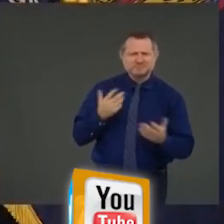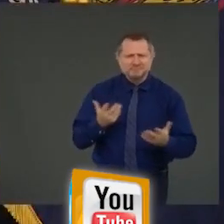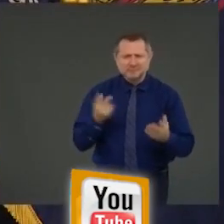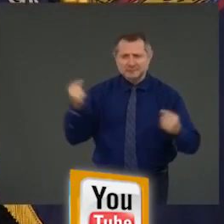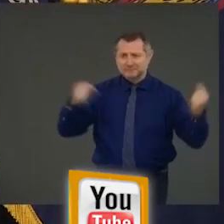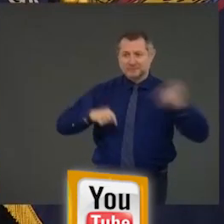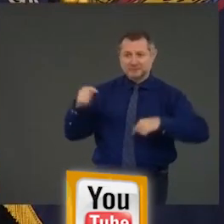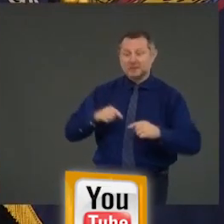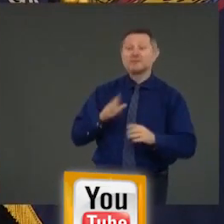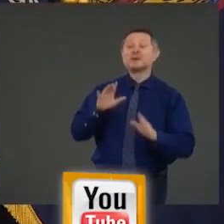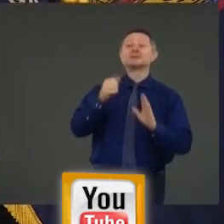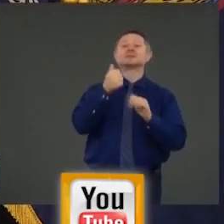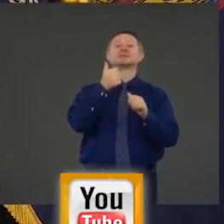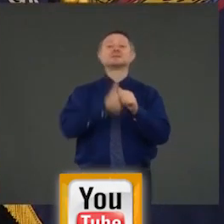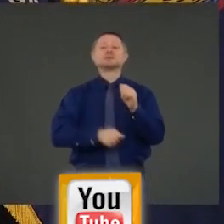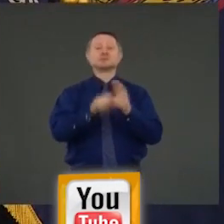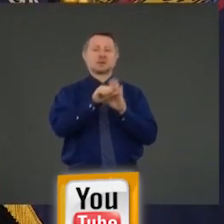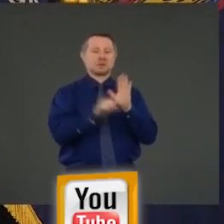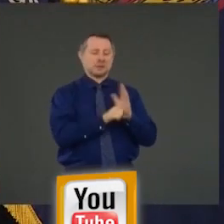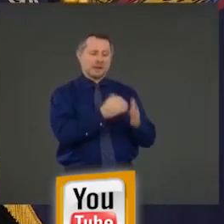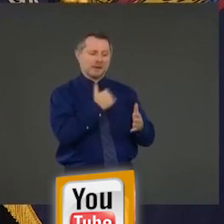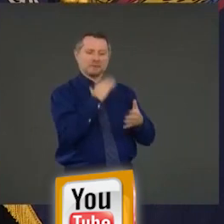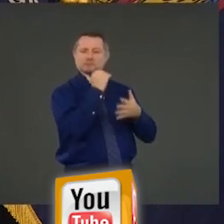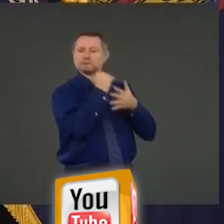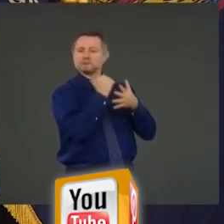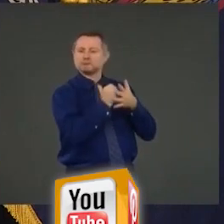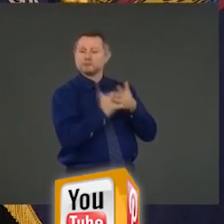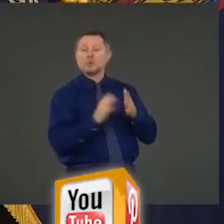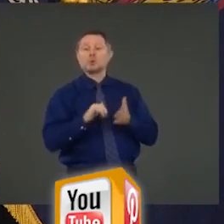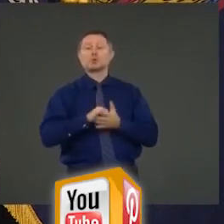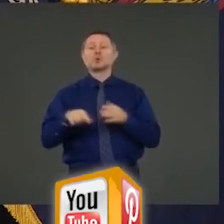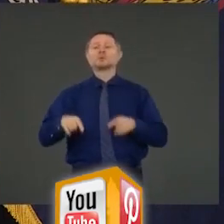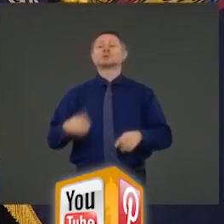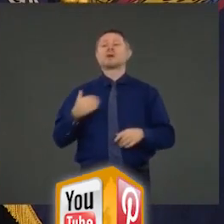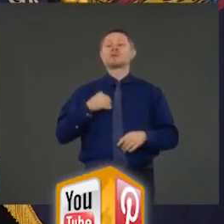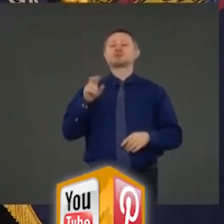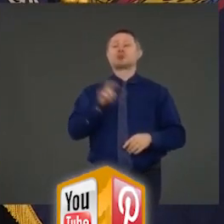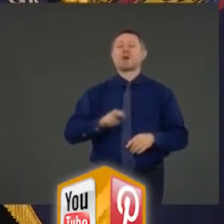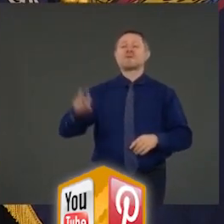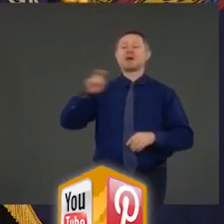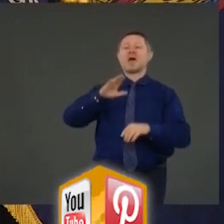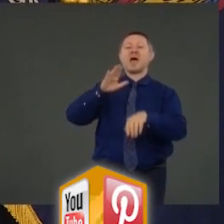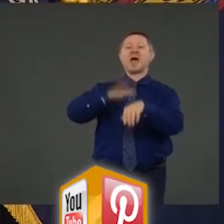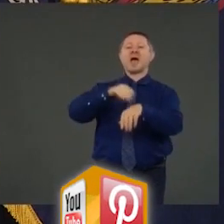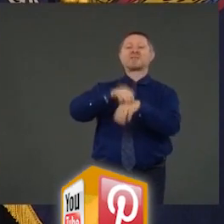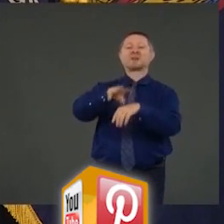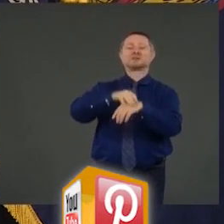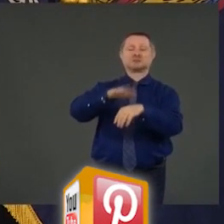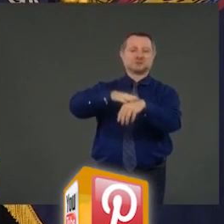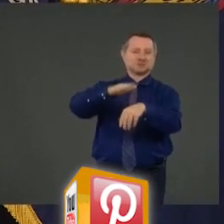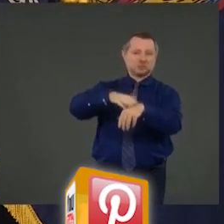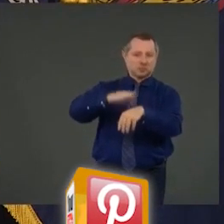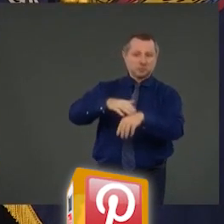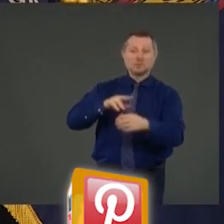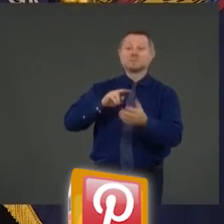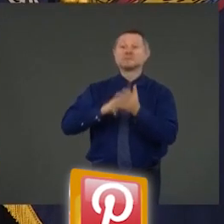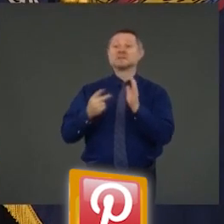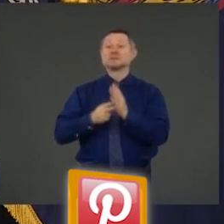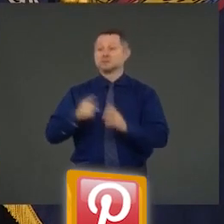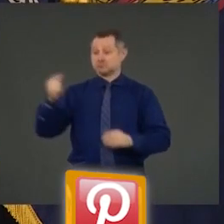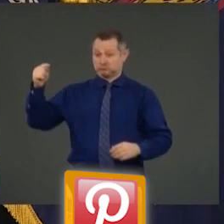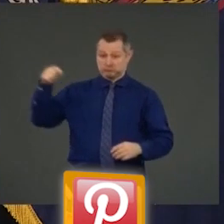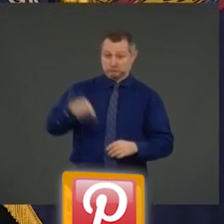mechanism. In New York, it's a travel advisory. You are informed that you should quarantine for 14